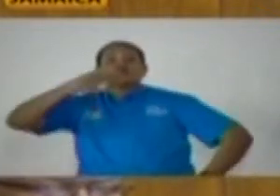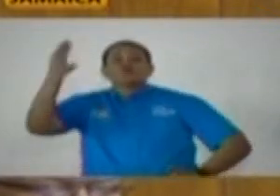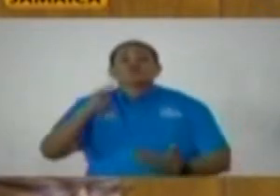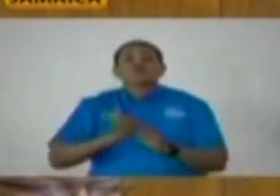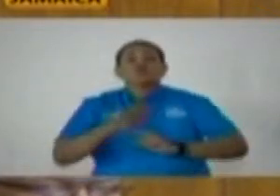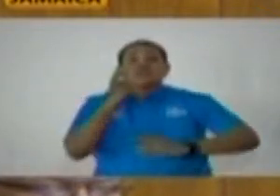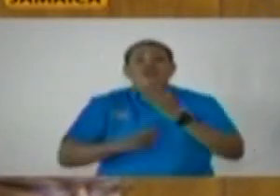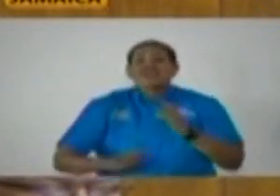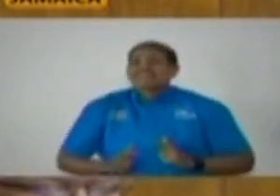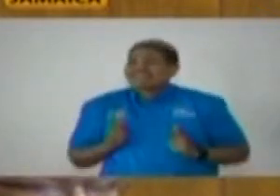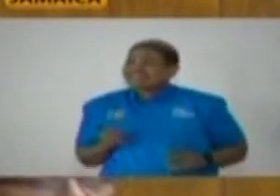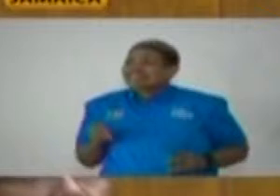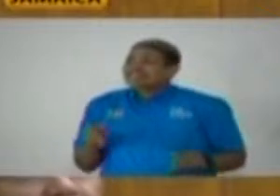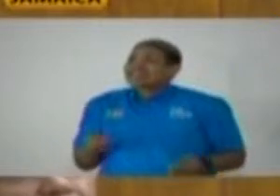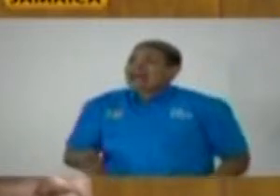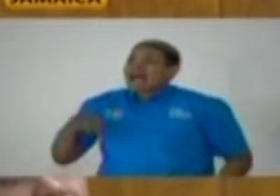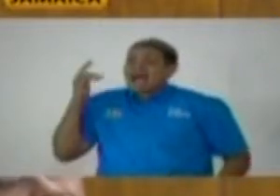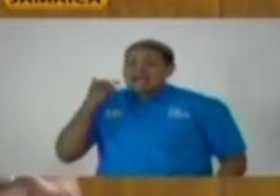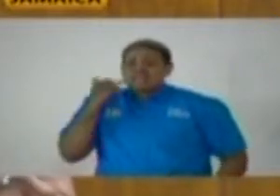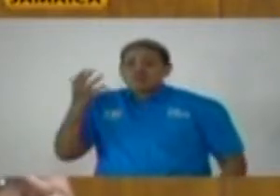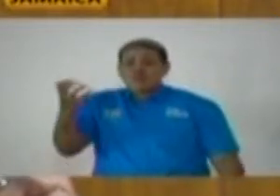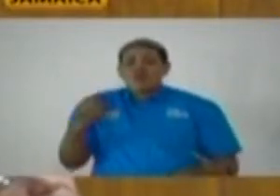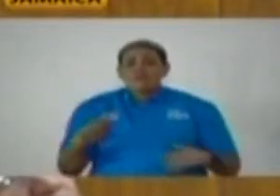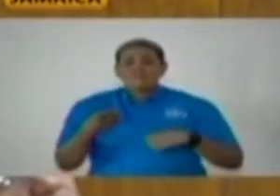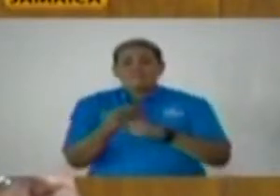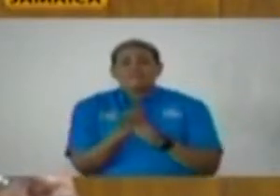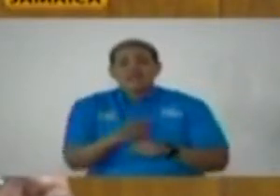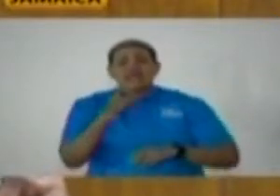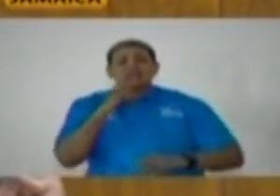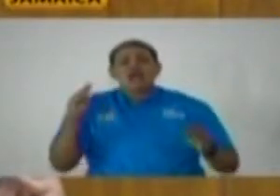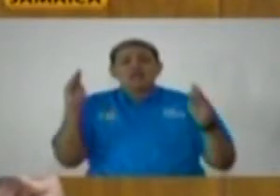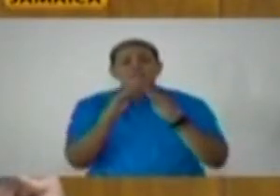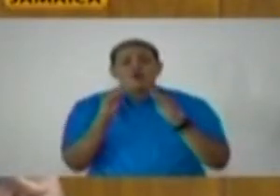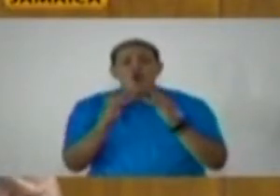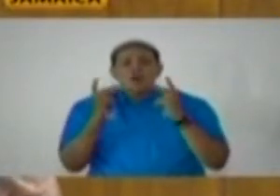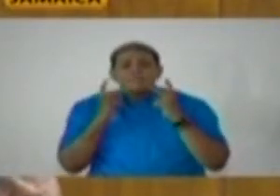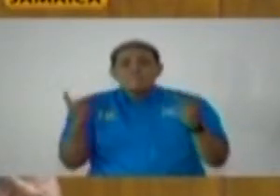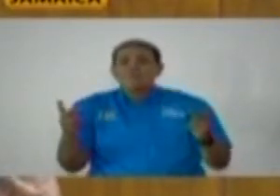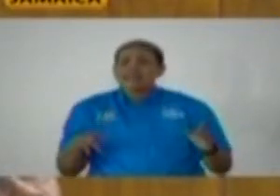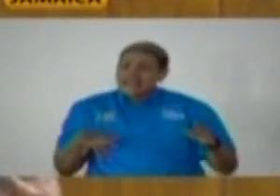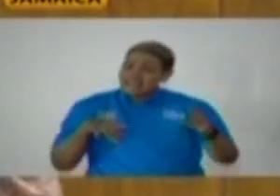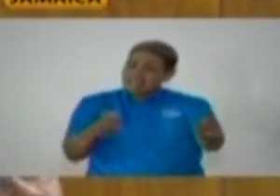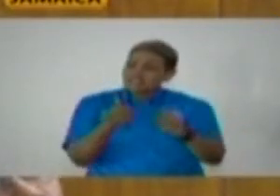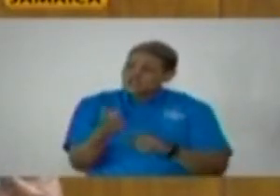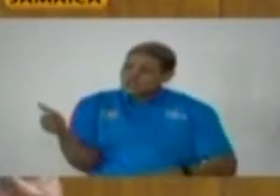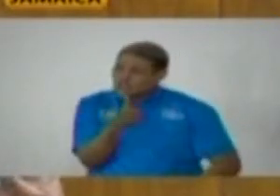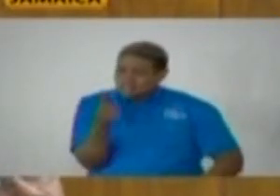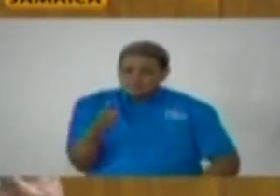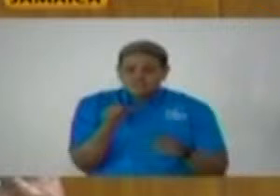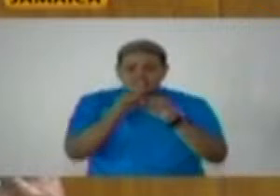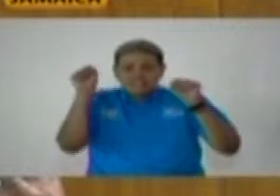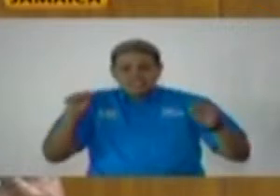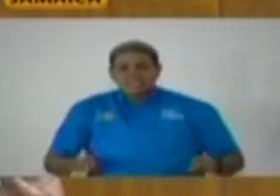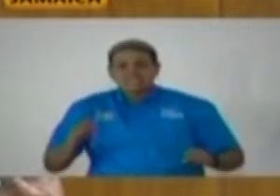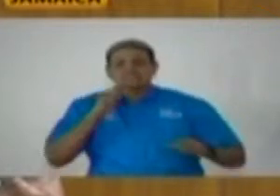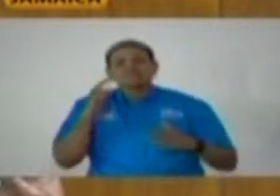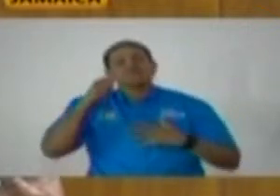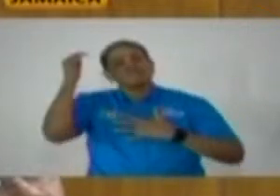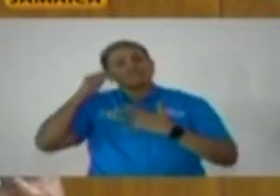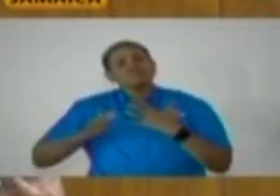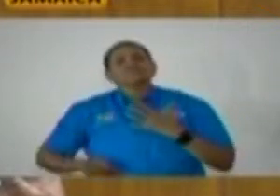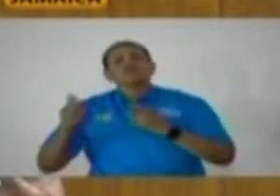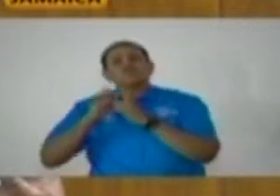cost of living, if we want to make a more publicly efficient transportation system, there are